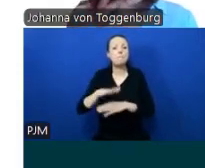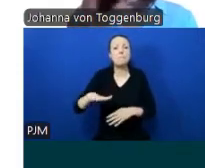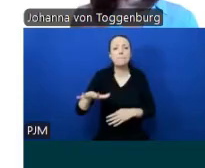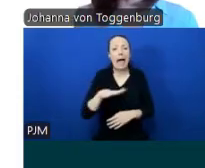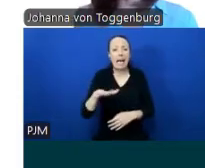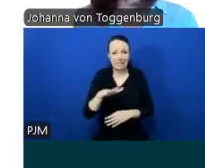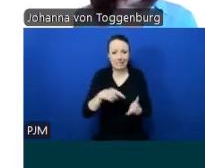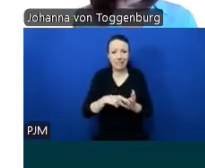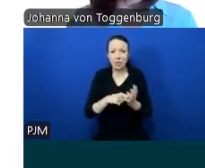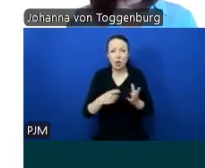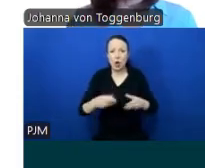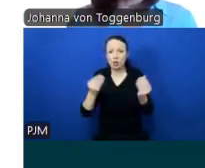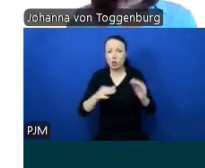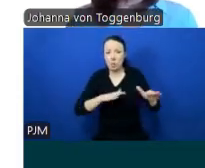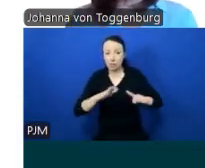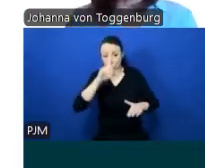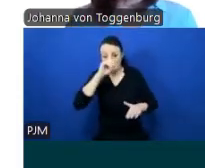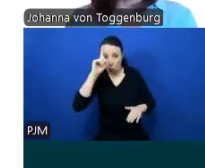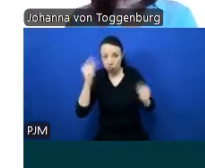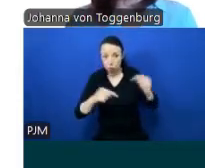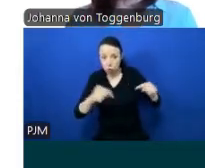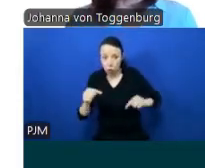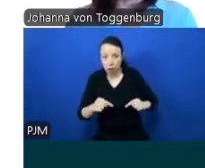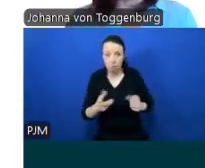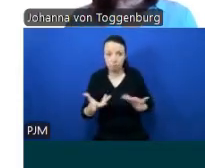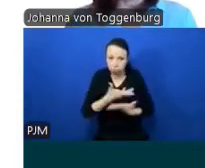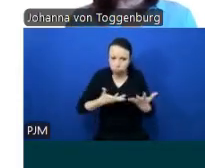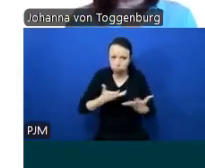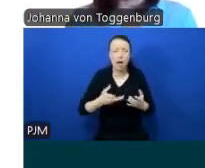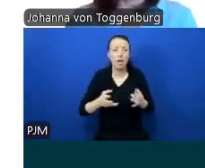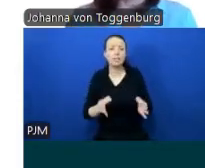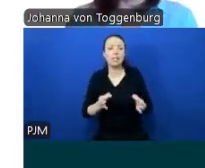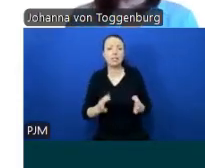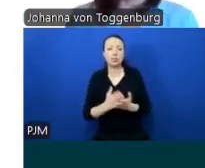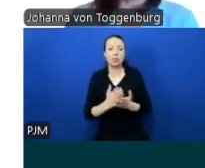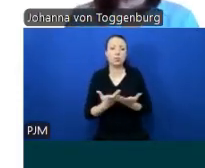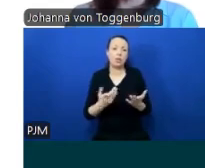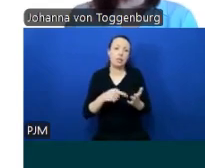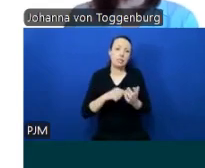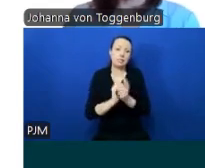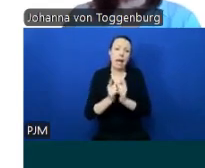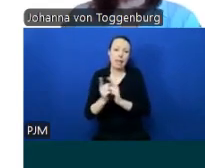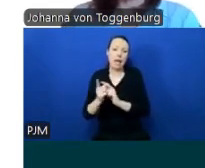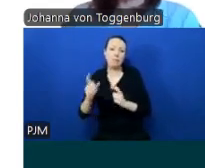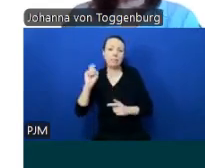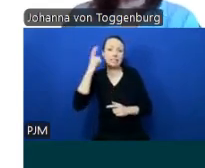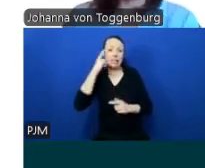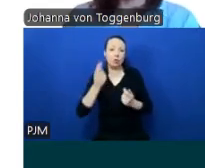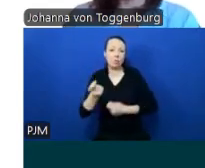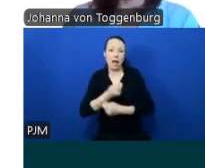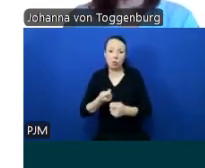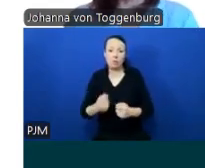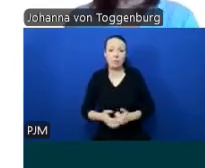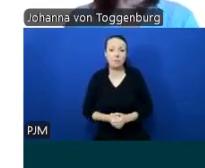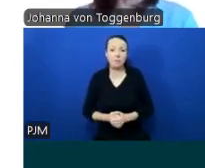so converting it into a shopping area. And then we looked at Sternmattenhof in Kriens,